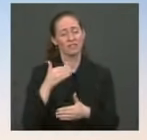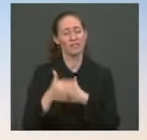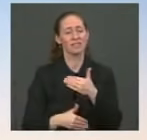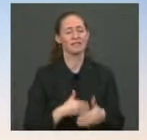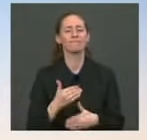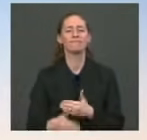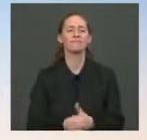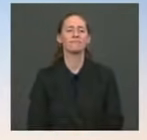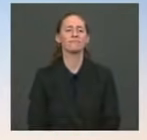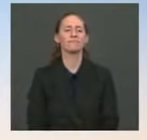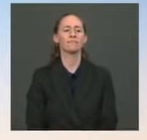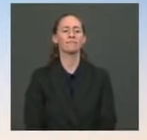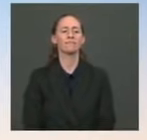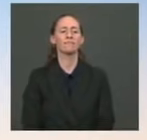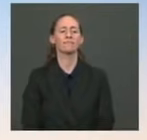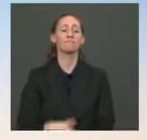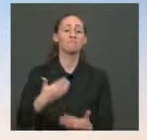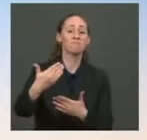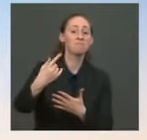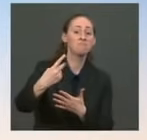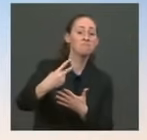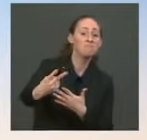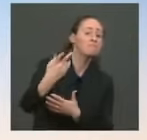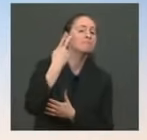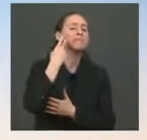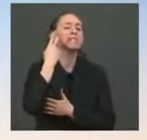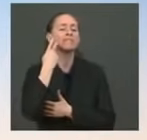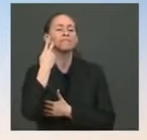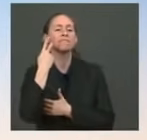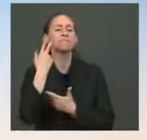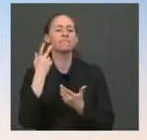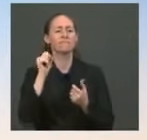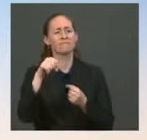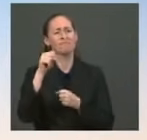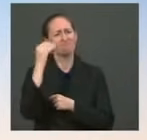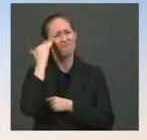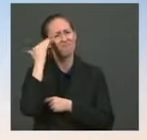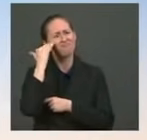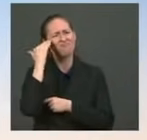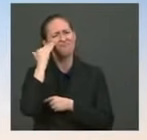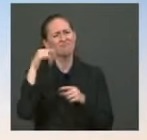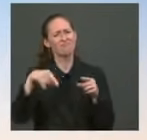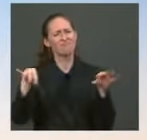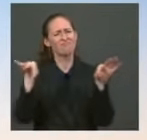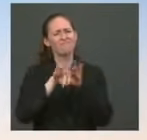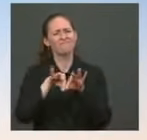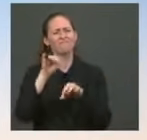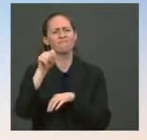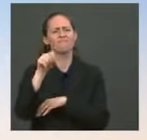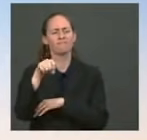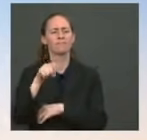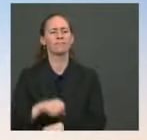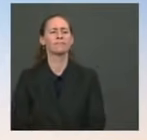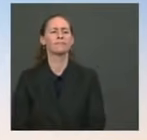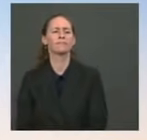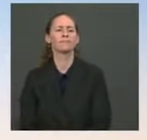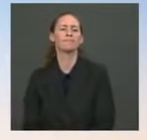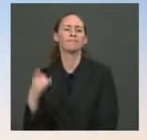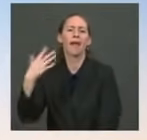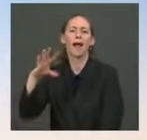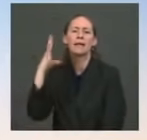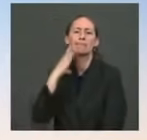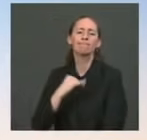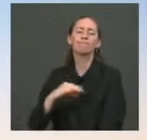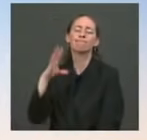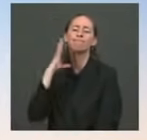several days, weeks are going to be pivotal in that. There's no question about it. But he also understands and has been through enough of these processes before to know that